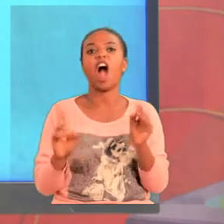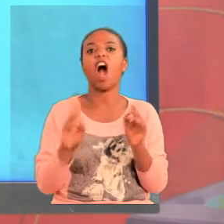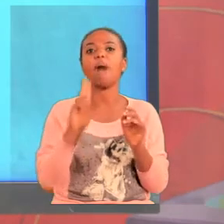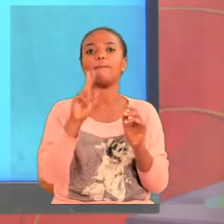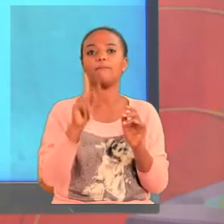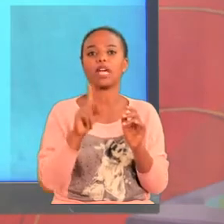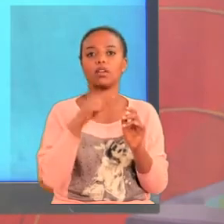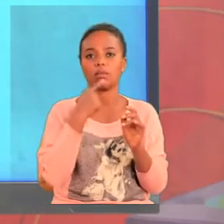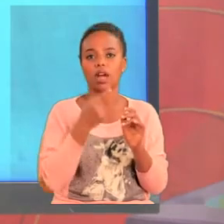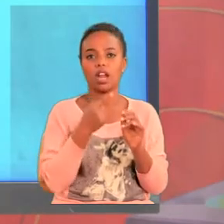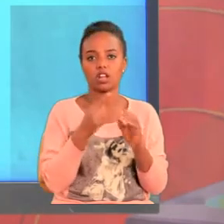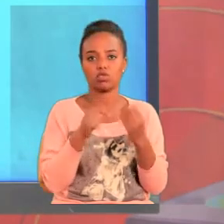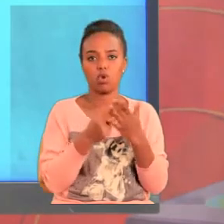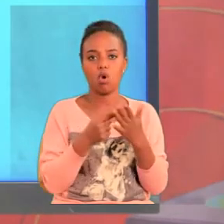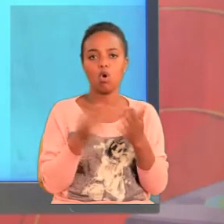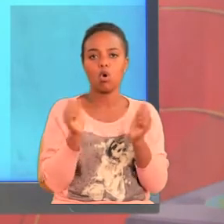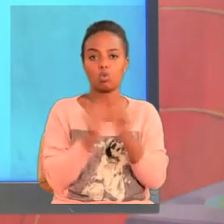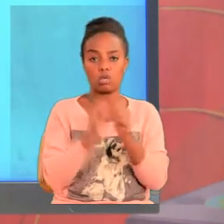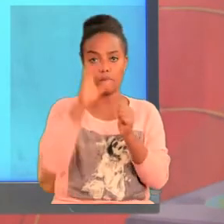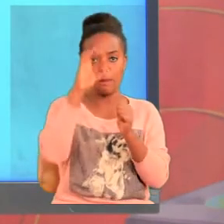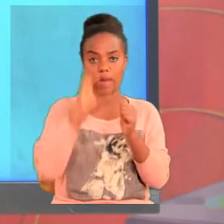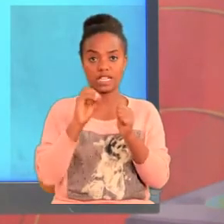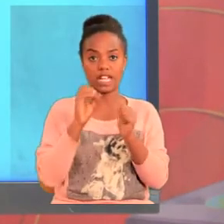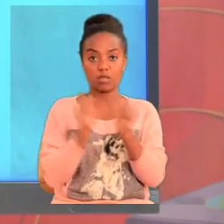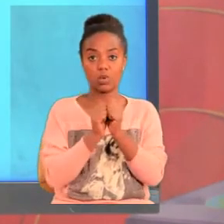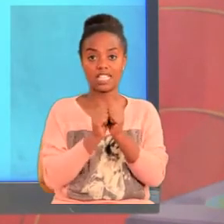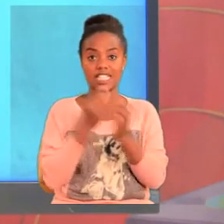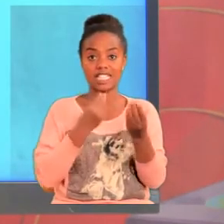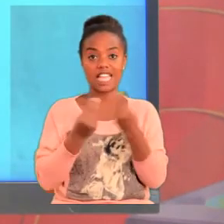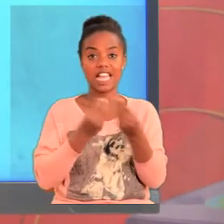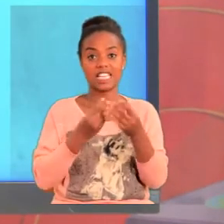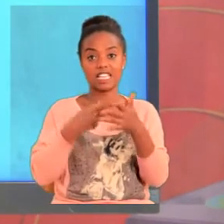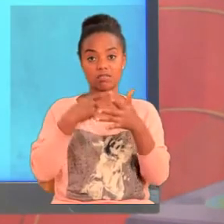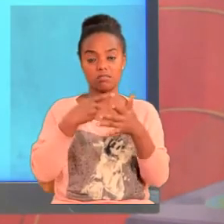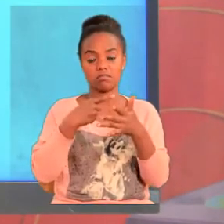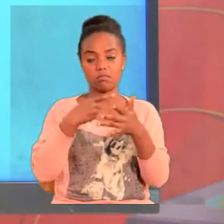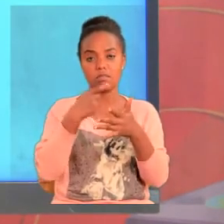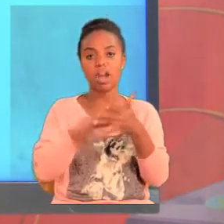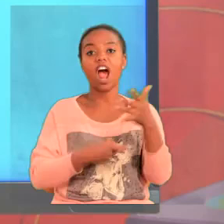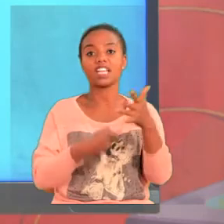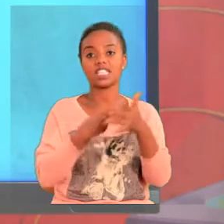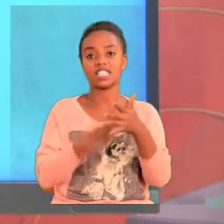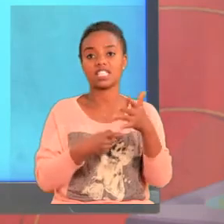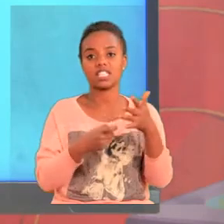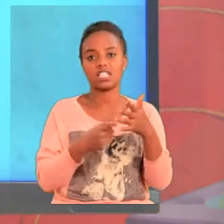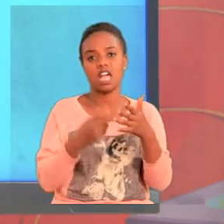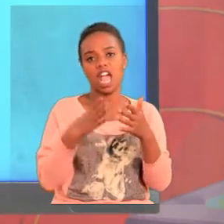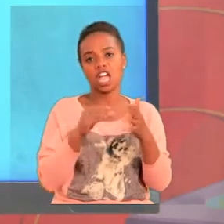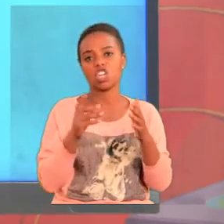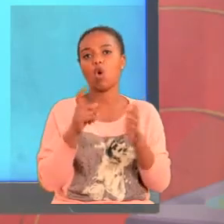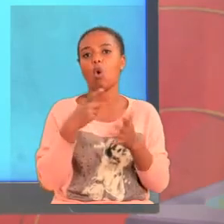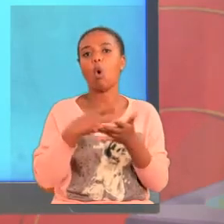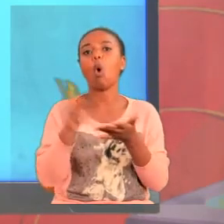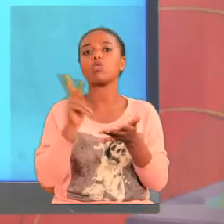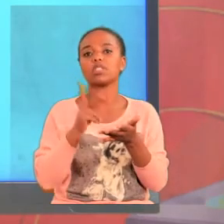calculate markup percent with respect to selling price and with respect to cost. If you are asked to calculate markup